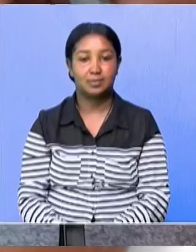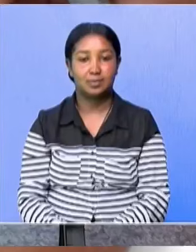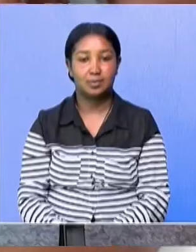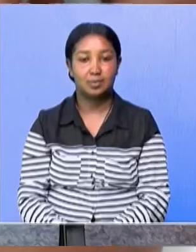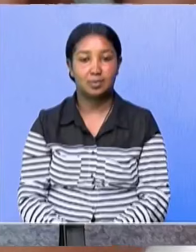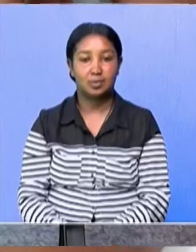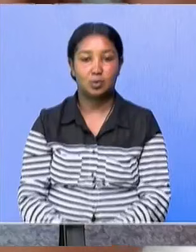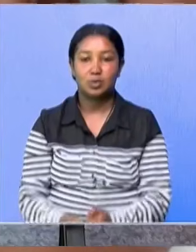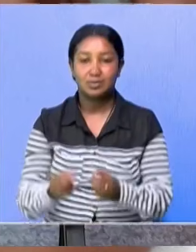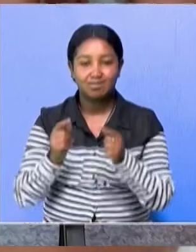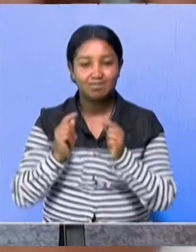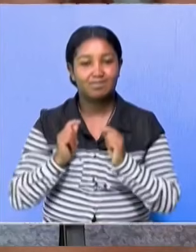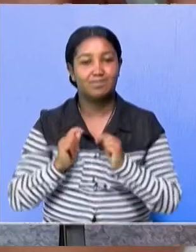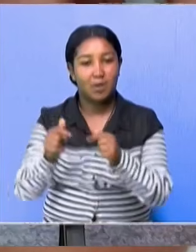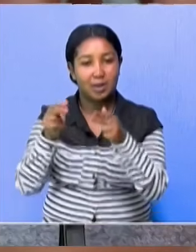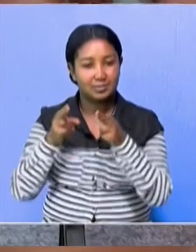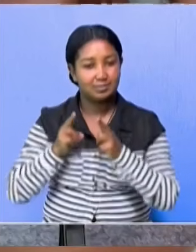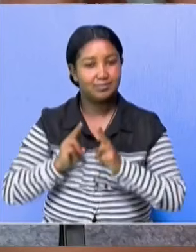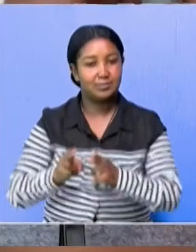with high speed.